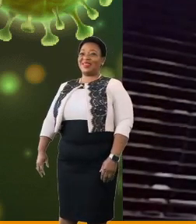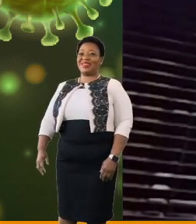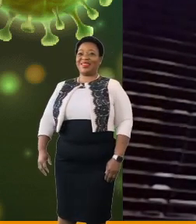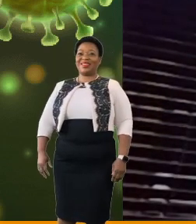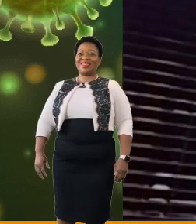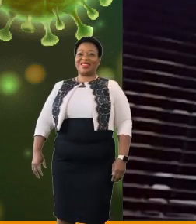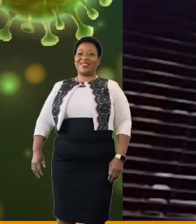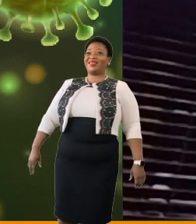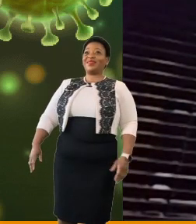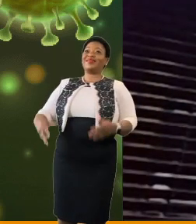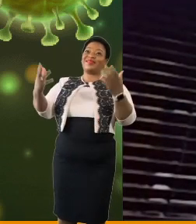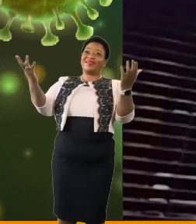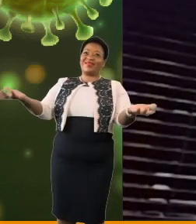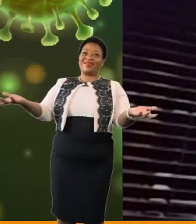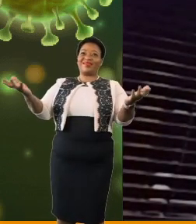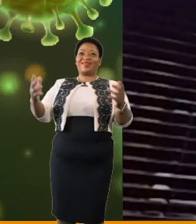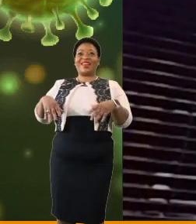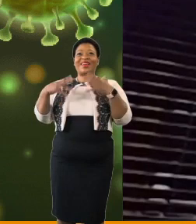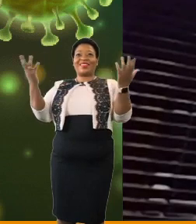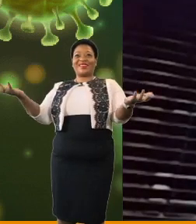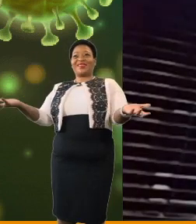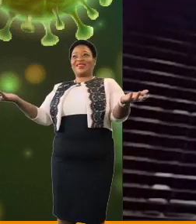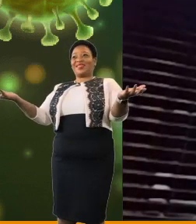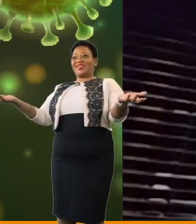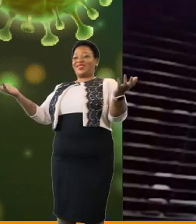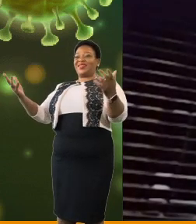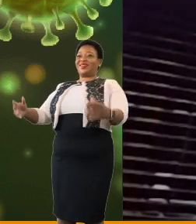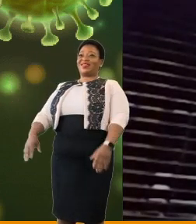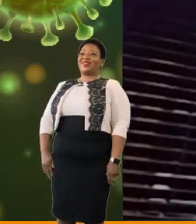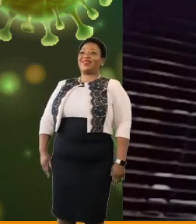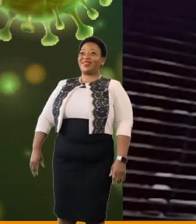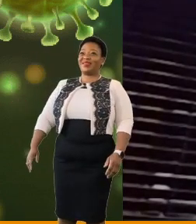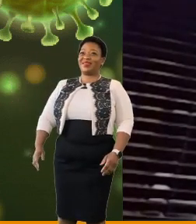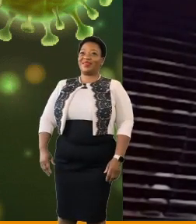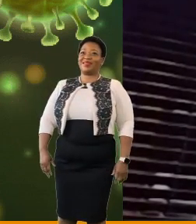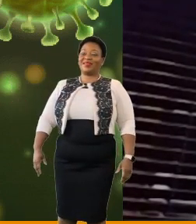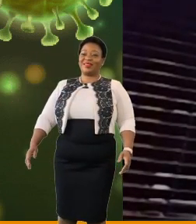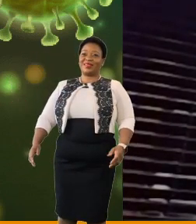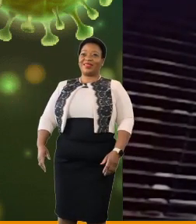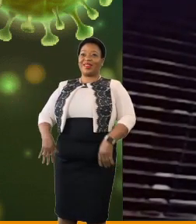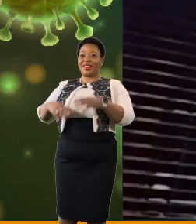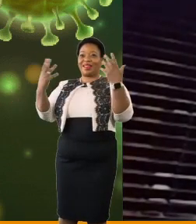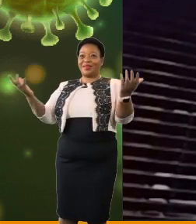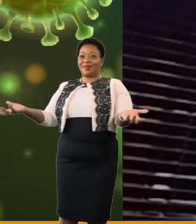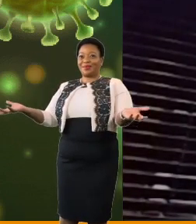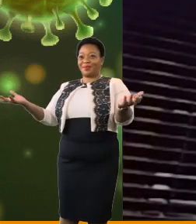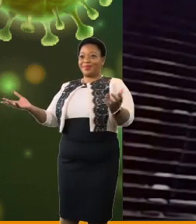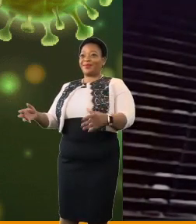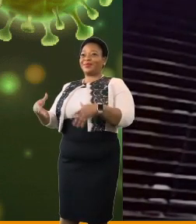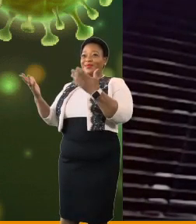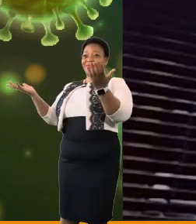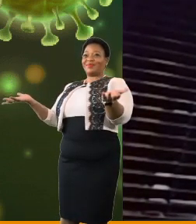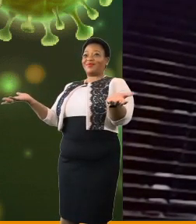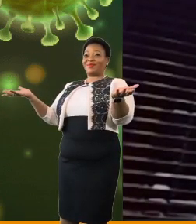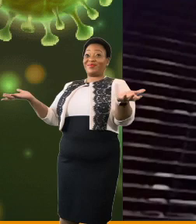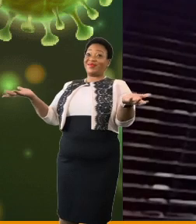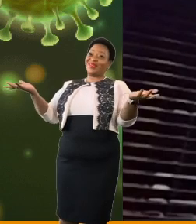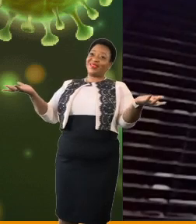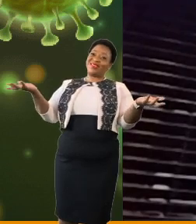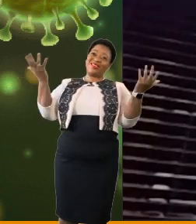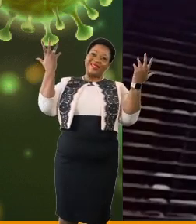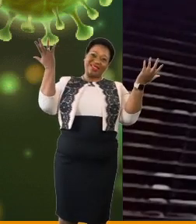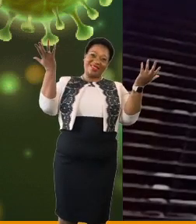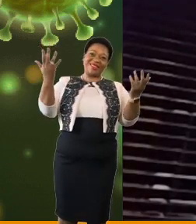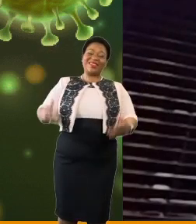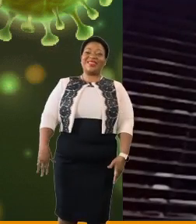economy. And when we are to talk about the recovering of the economy, if we